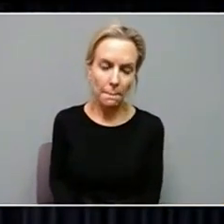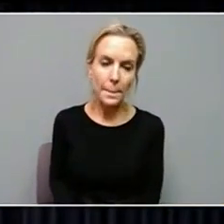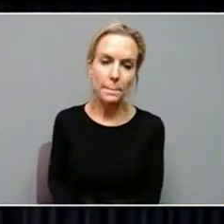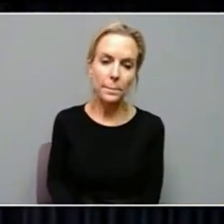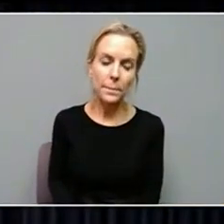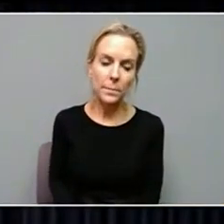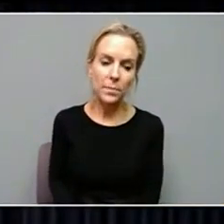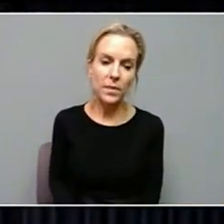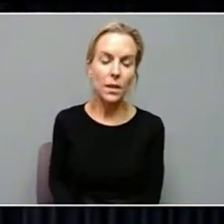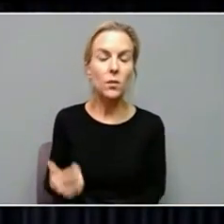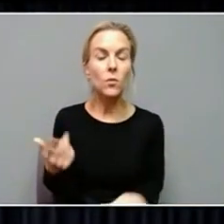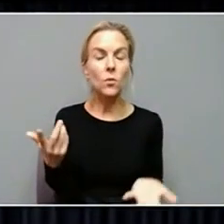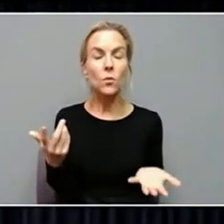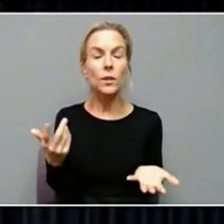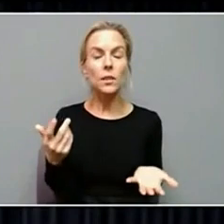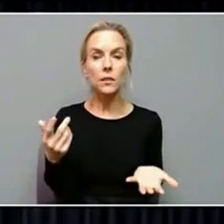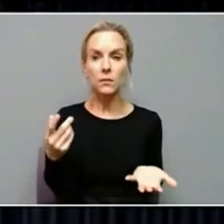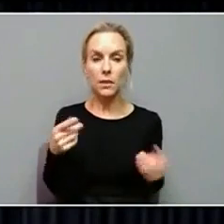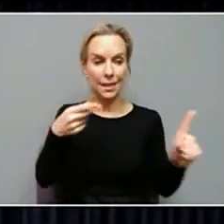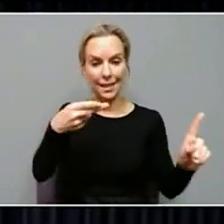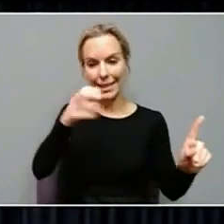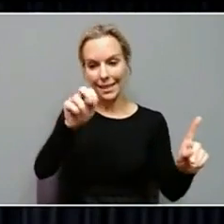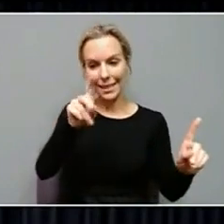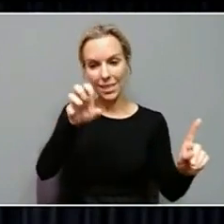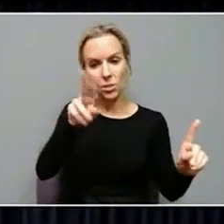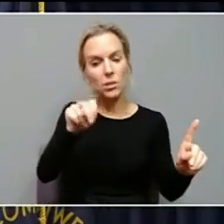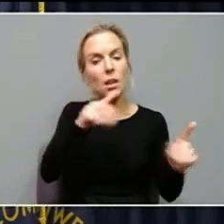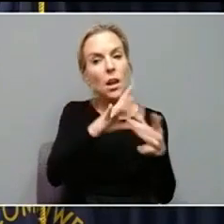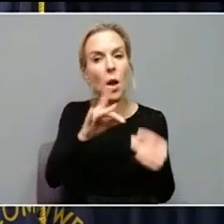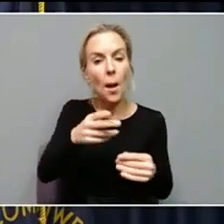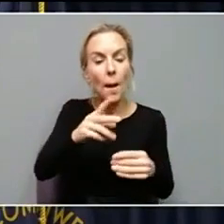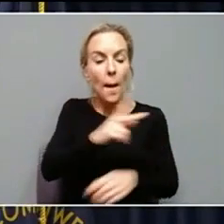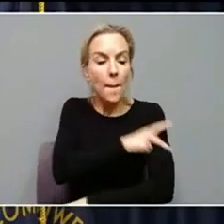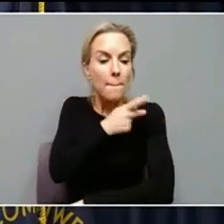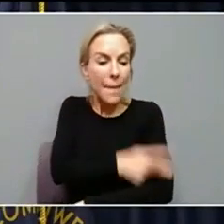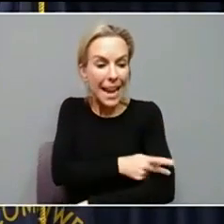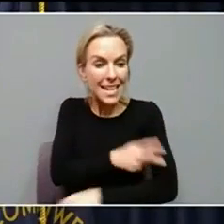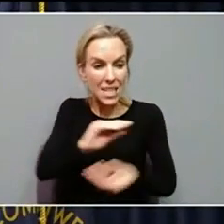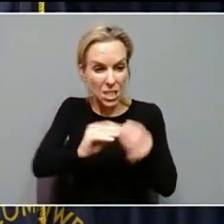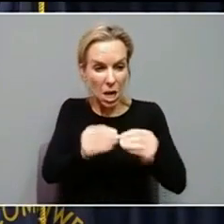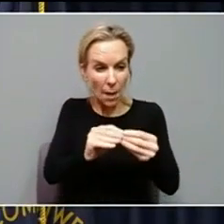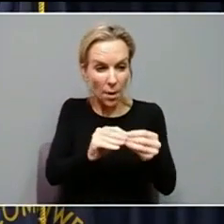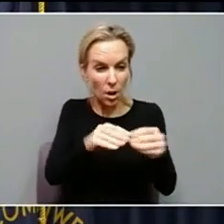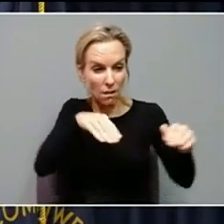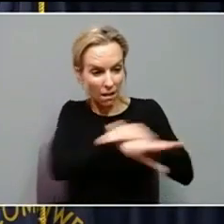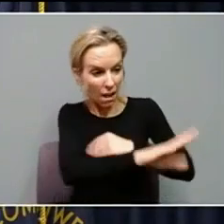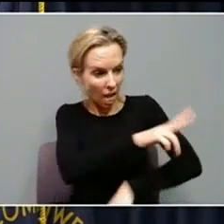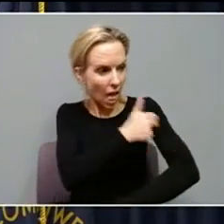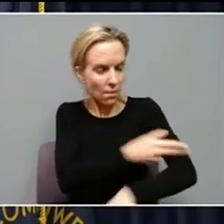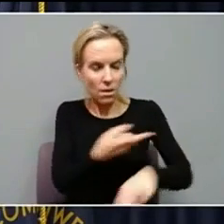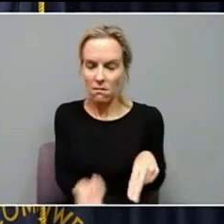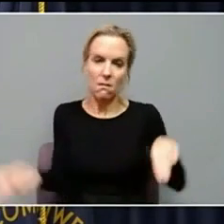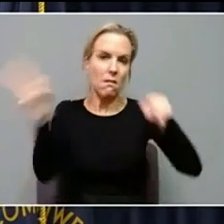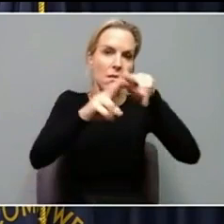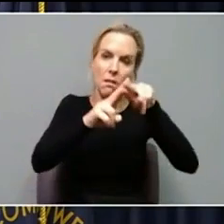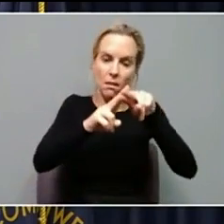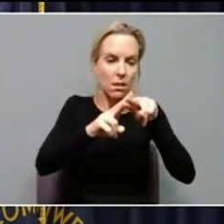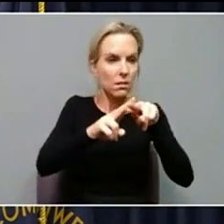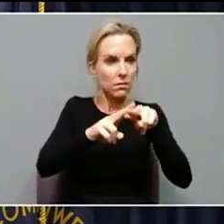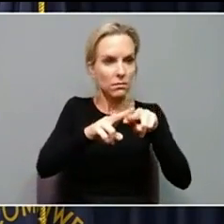And what do we hear out of Henderson? Patient volumes higher than they've ever been at that time of year in that